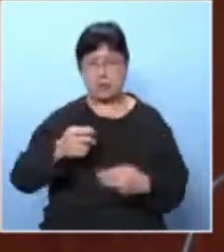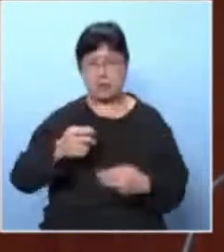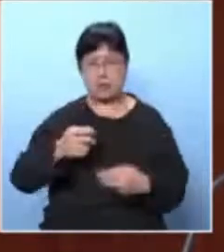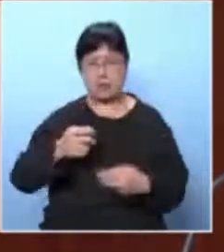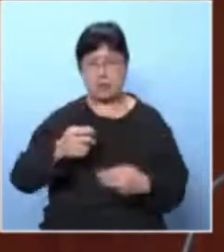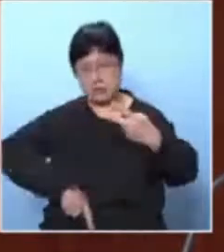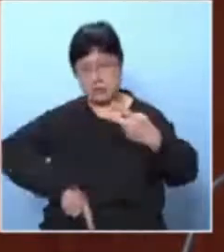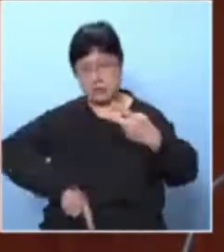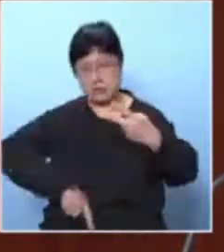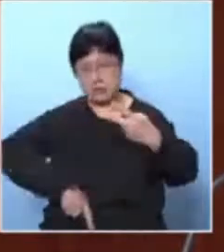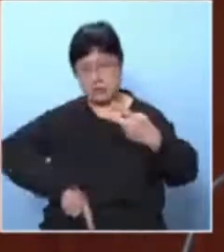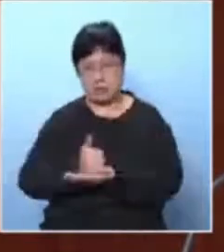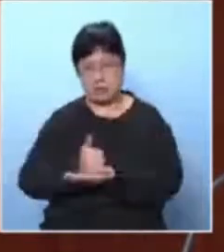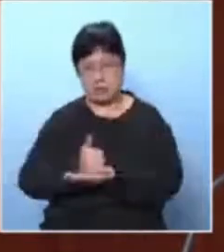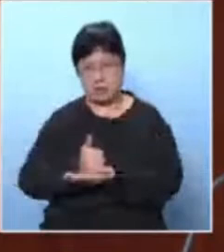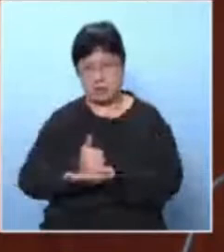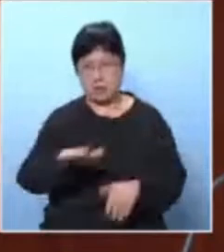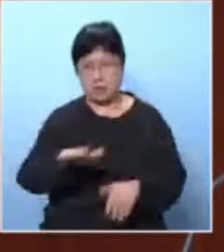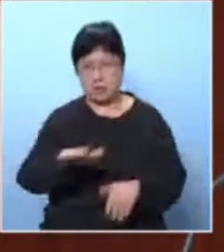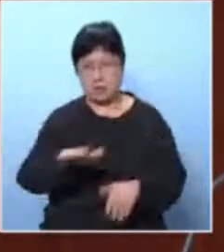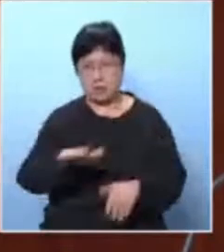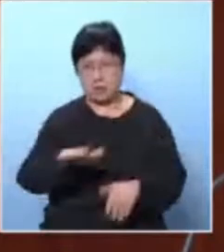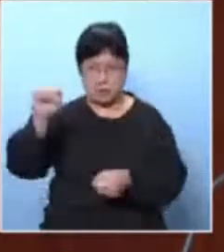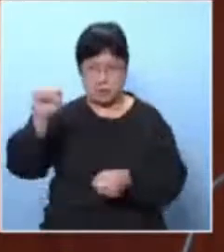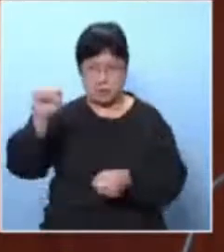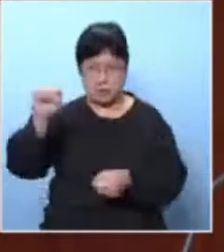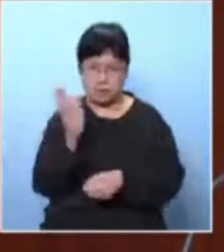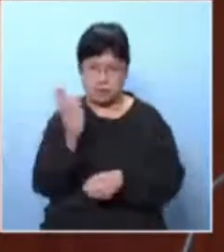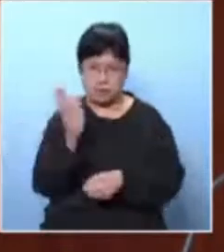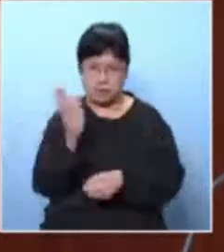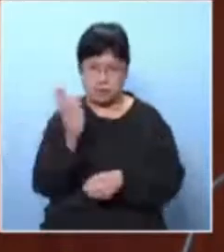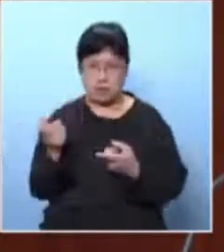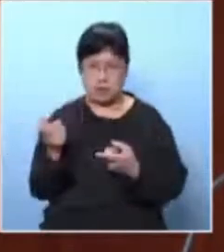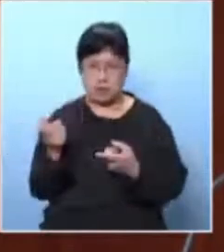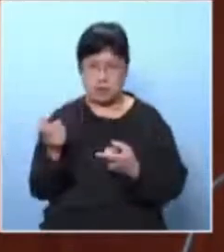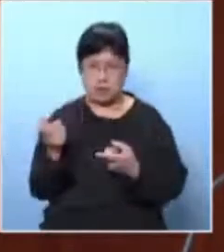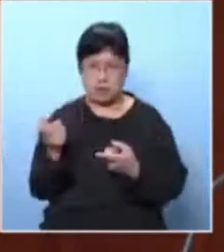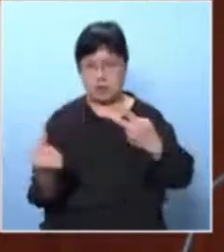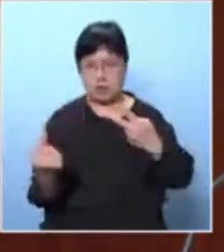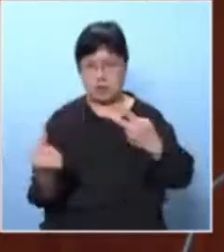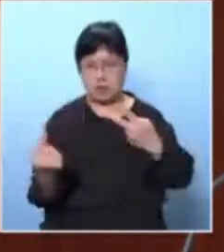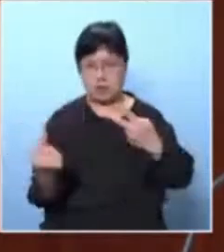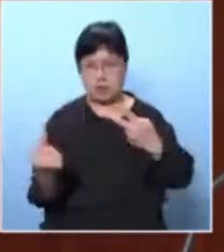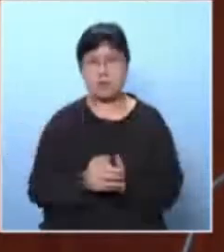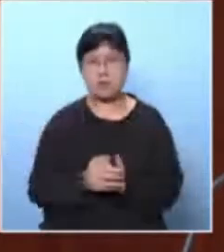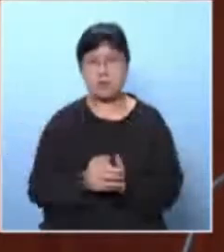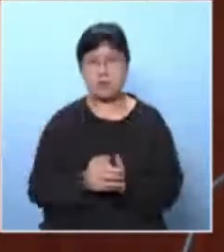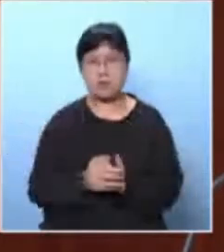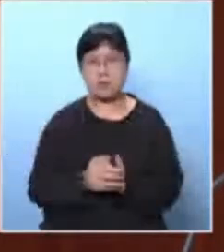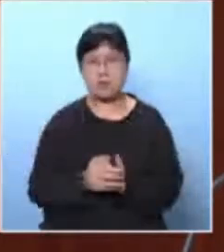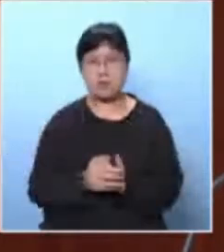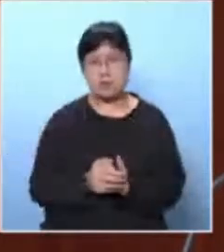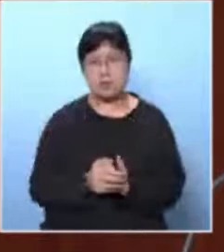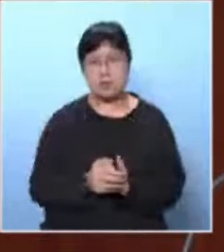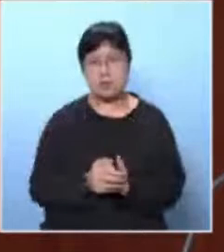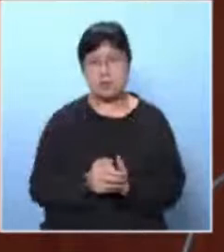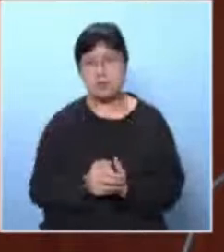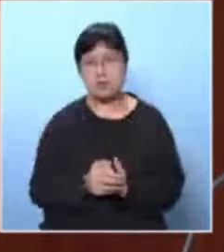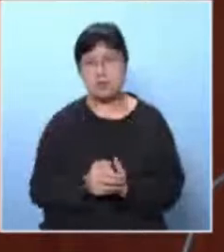the estimated number of beneficiaries to be doubled to 20,000. Promote family